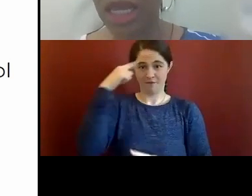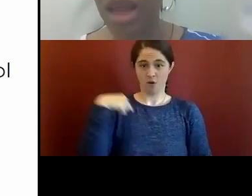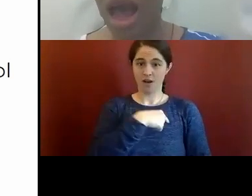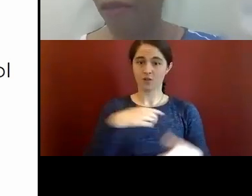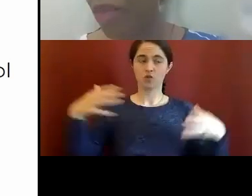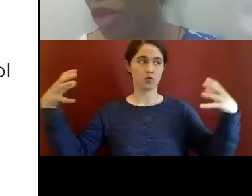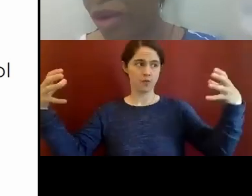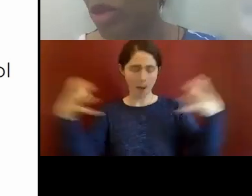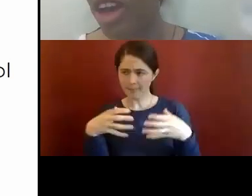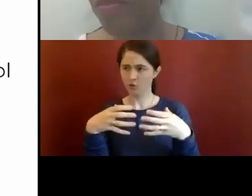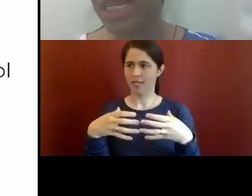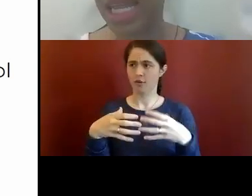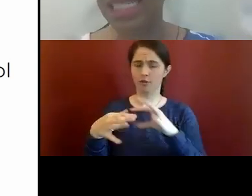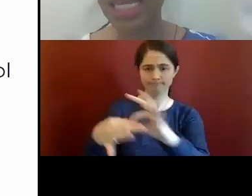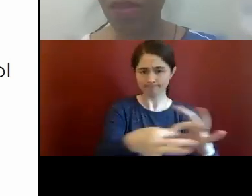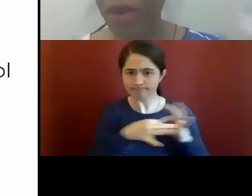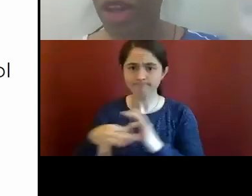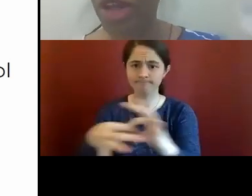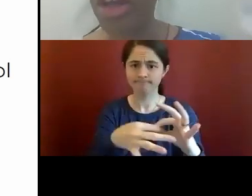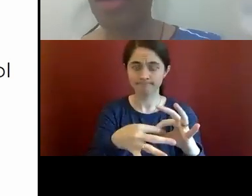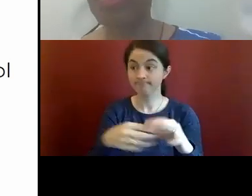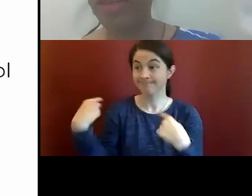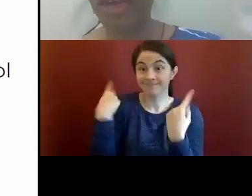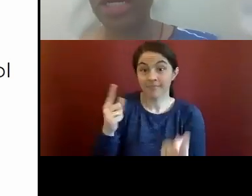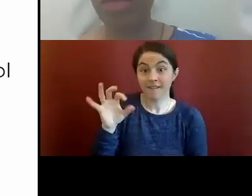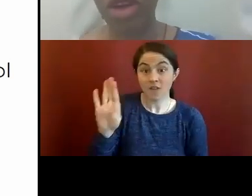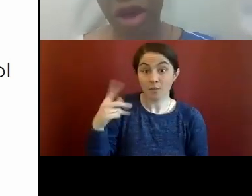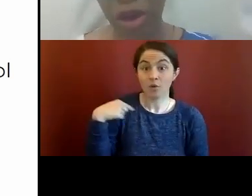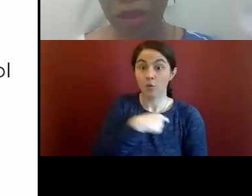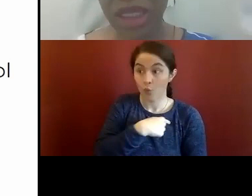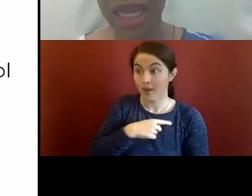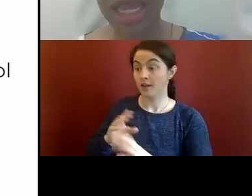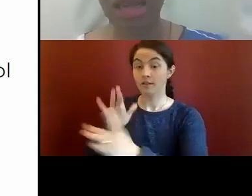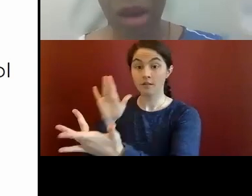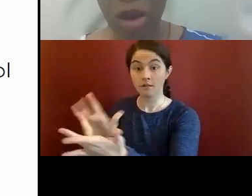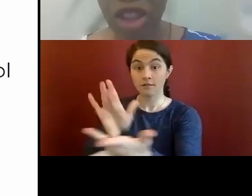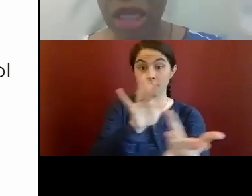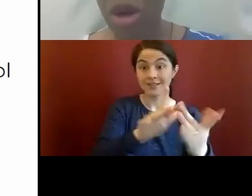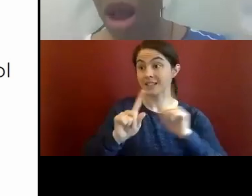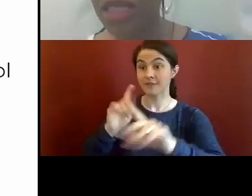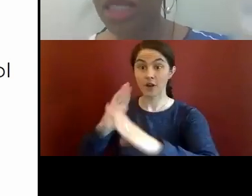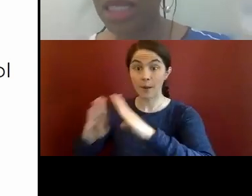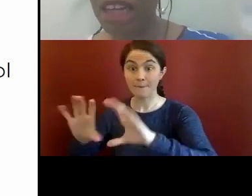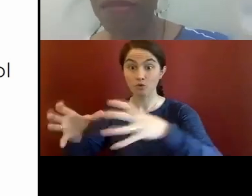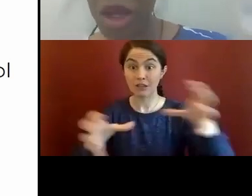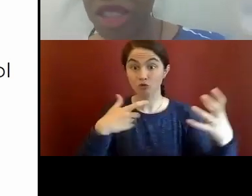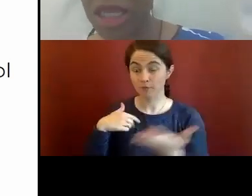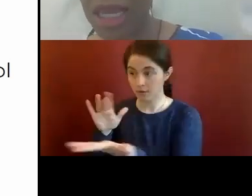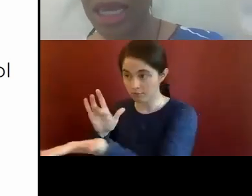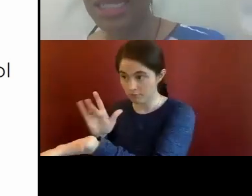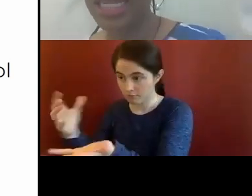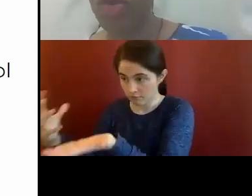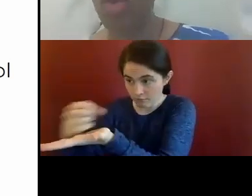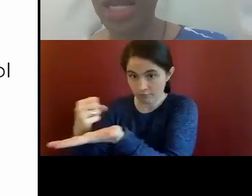since February, we have been collecting input from different community groups in their languages across the city of